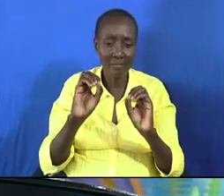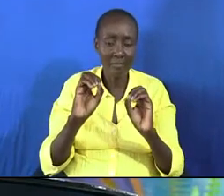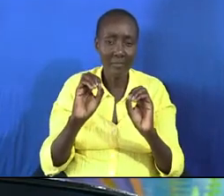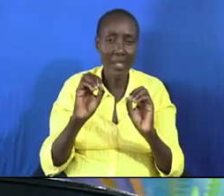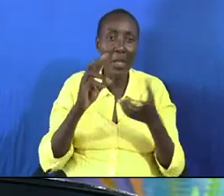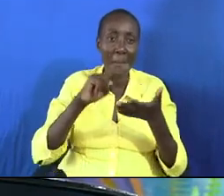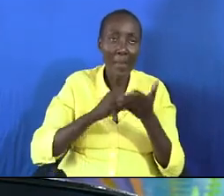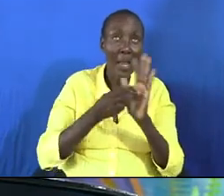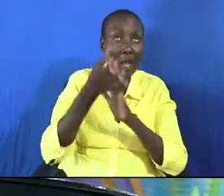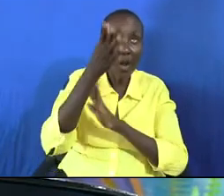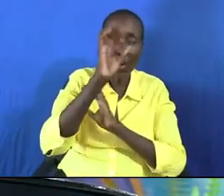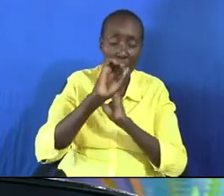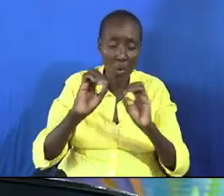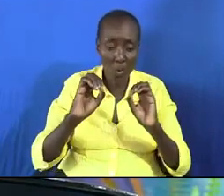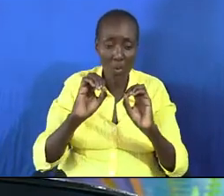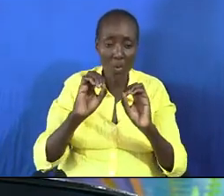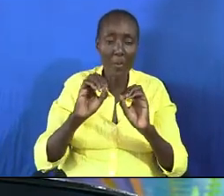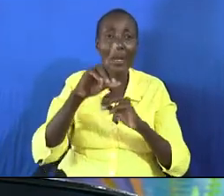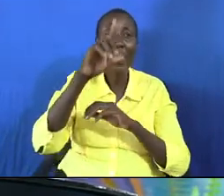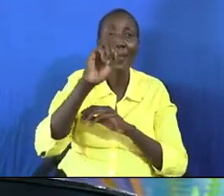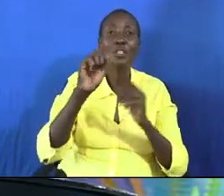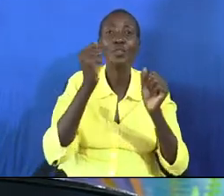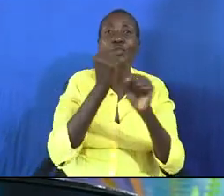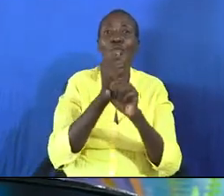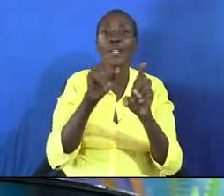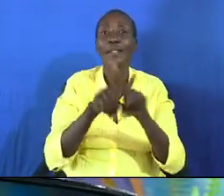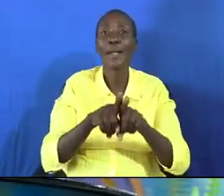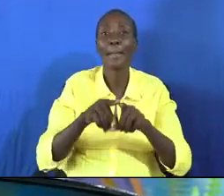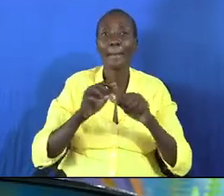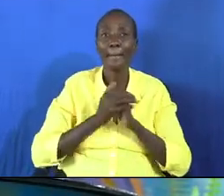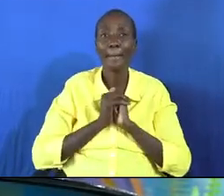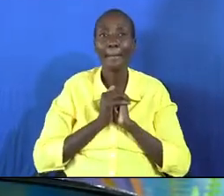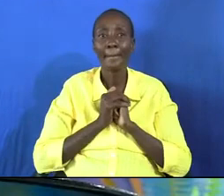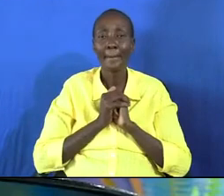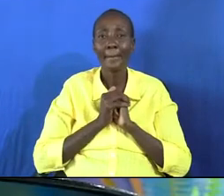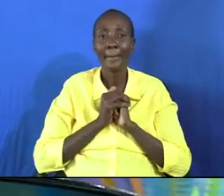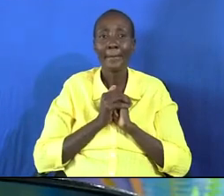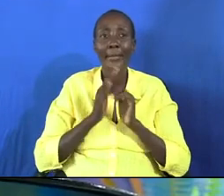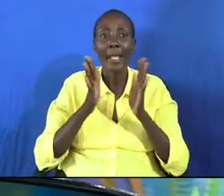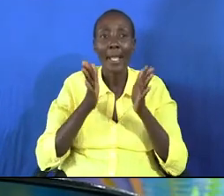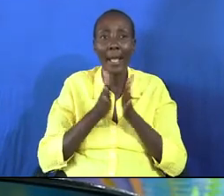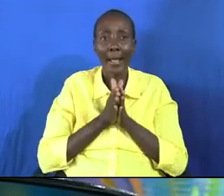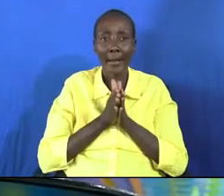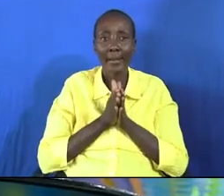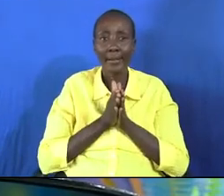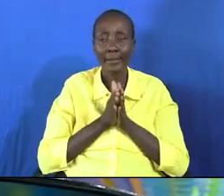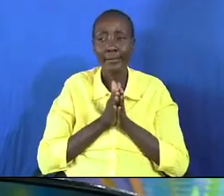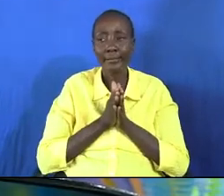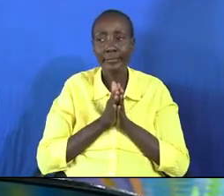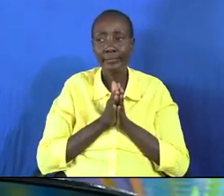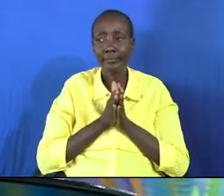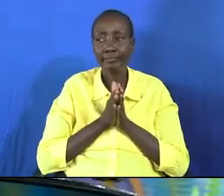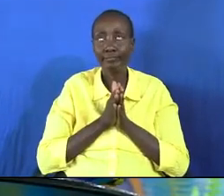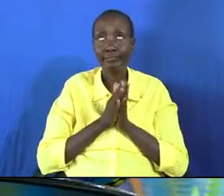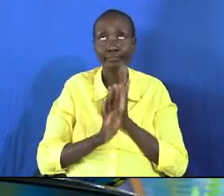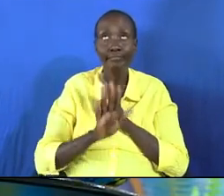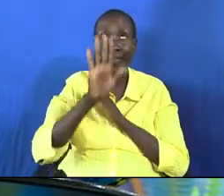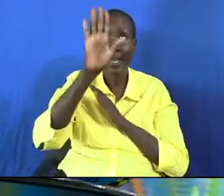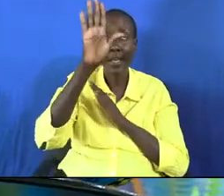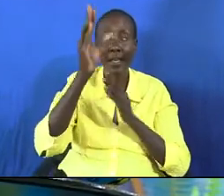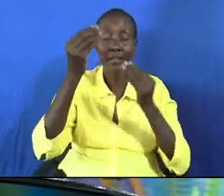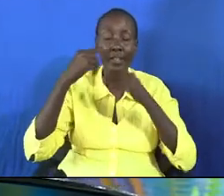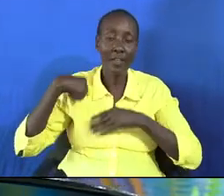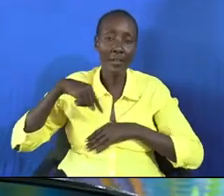is not God. We really need to do that. And he has